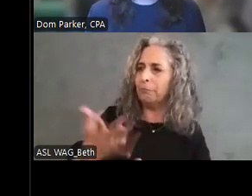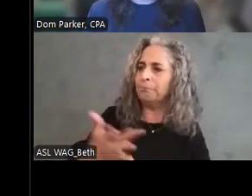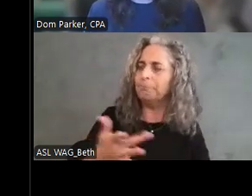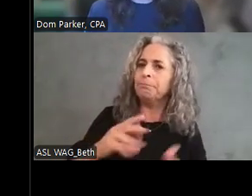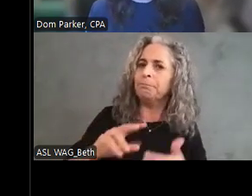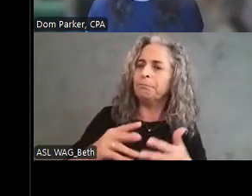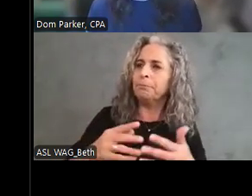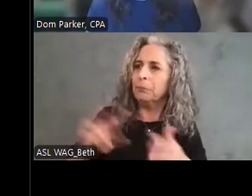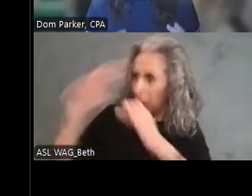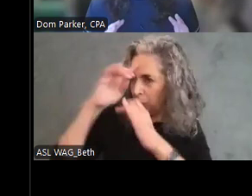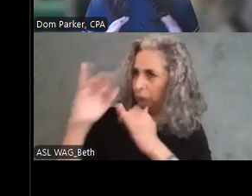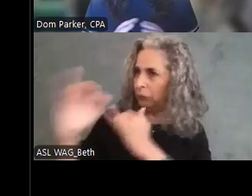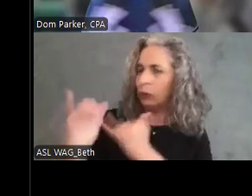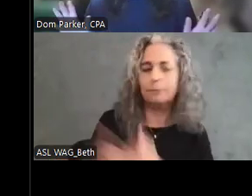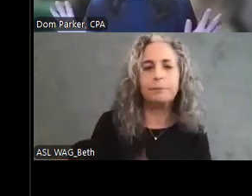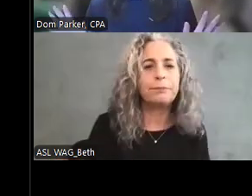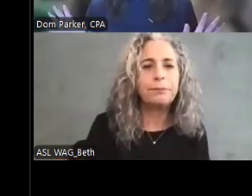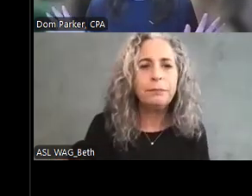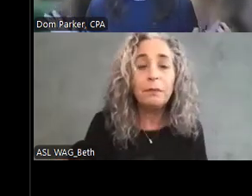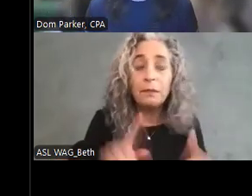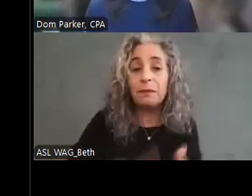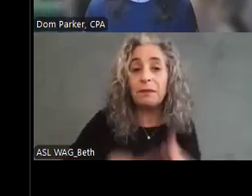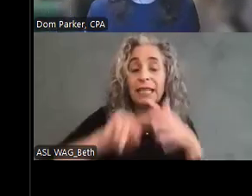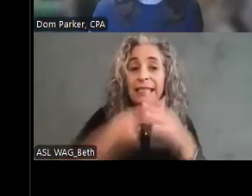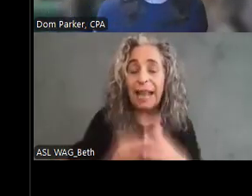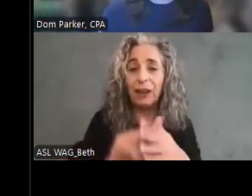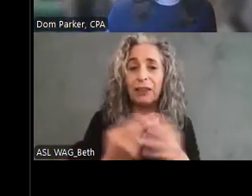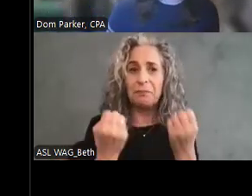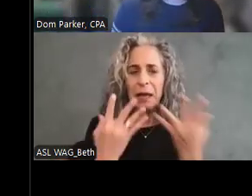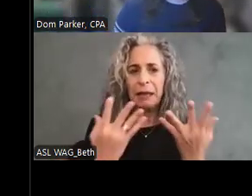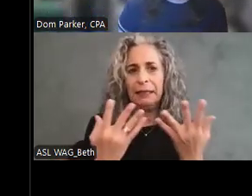To start with those who have, maybe people have no idea what I